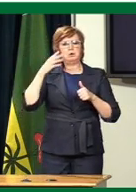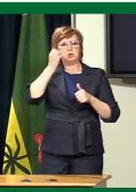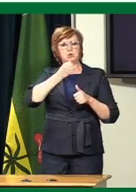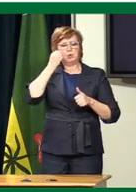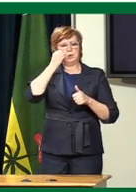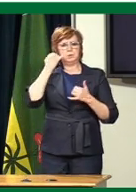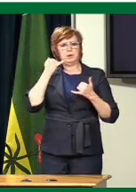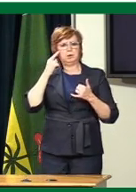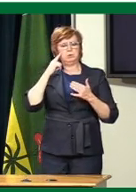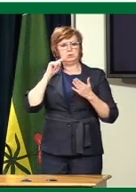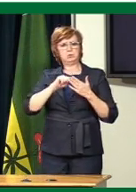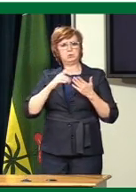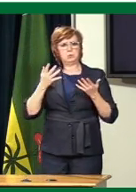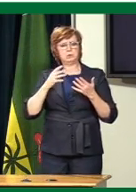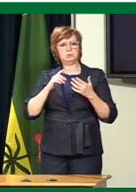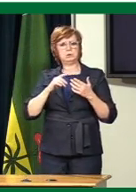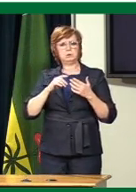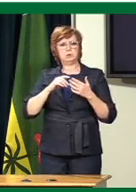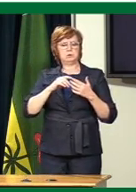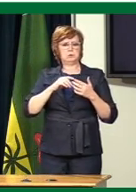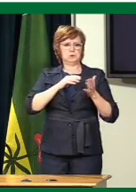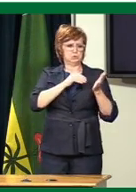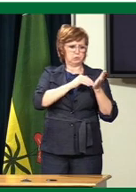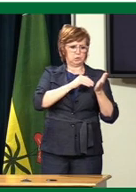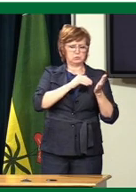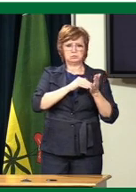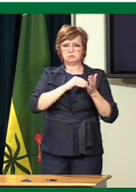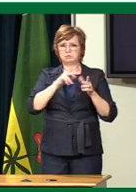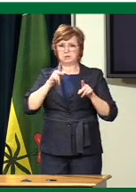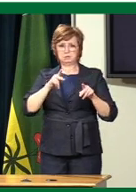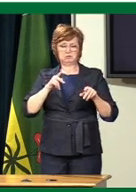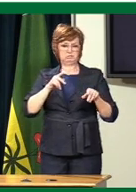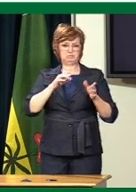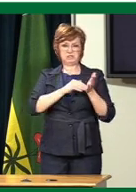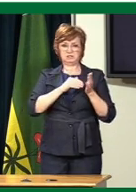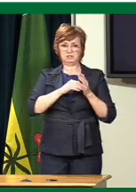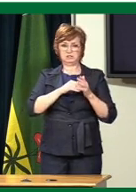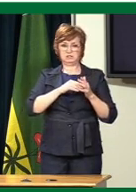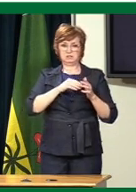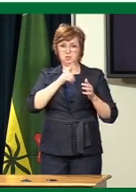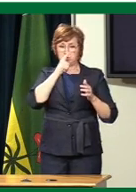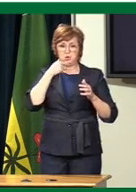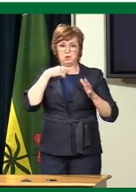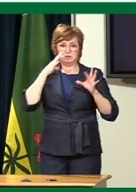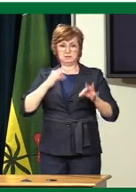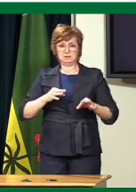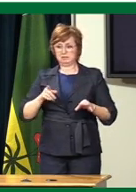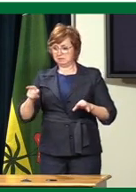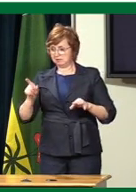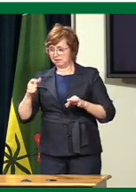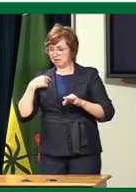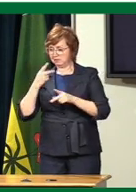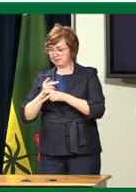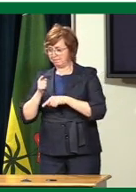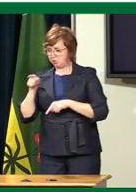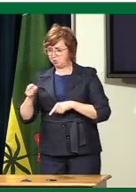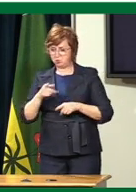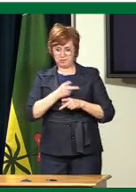healthcare, frontline workers, physicians making choices, ethical choices of who they were treating and how they were caring for. It's really